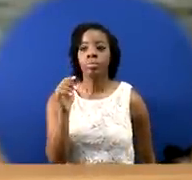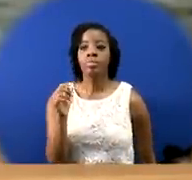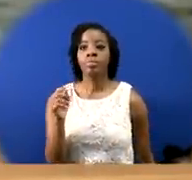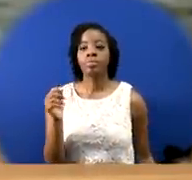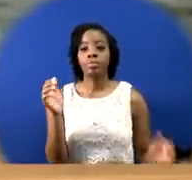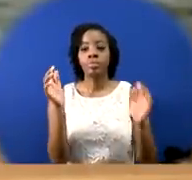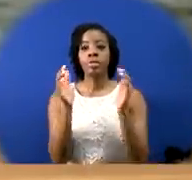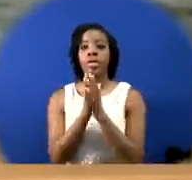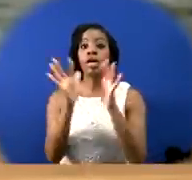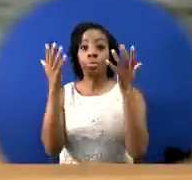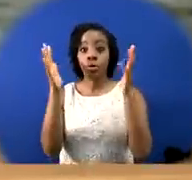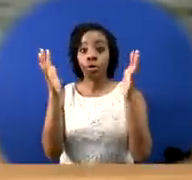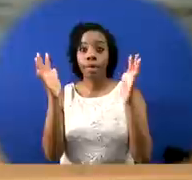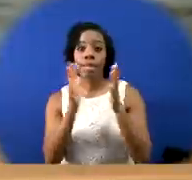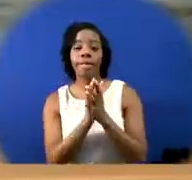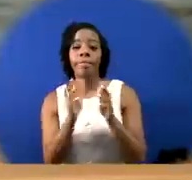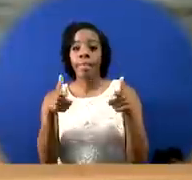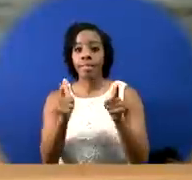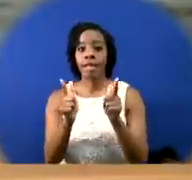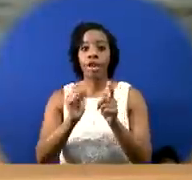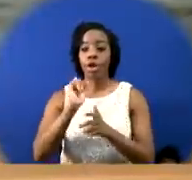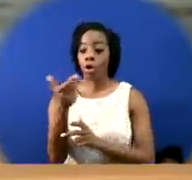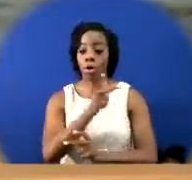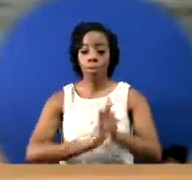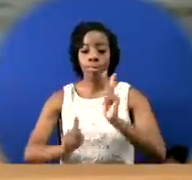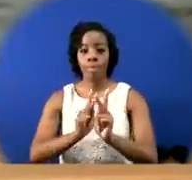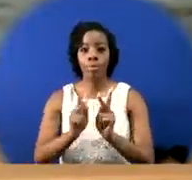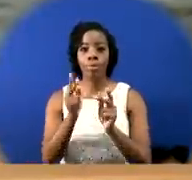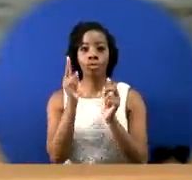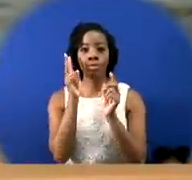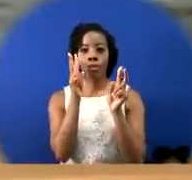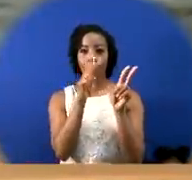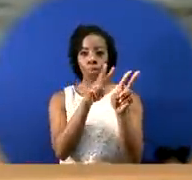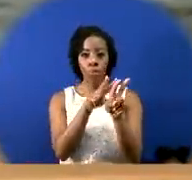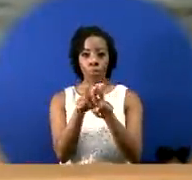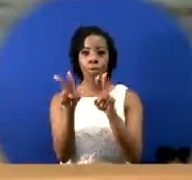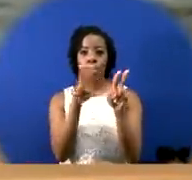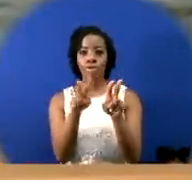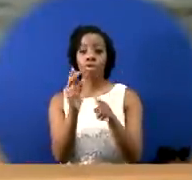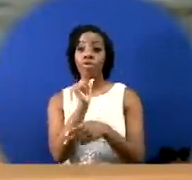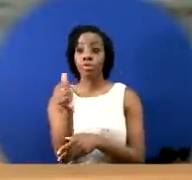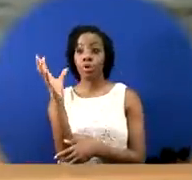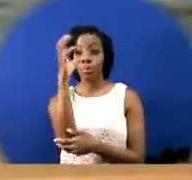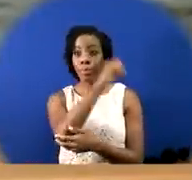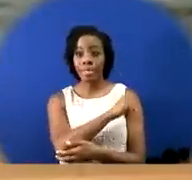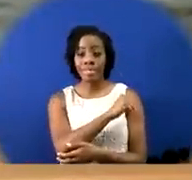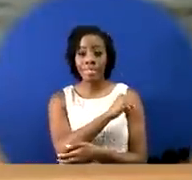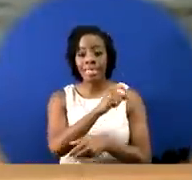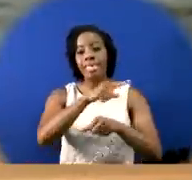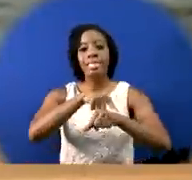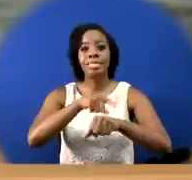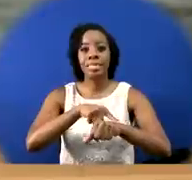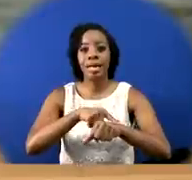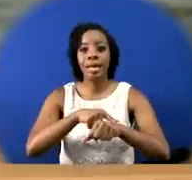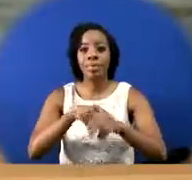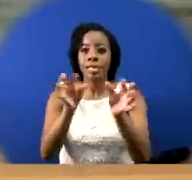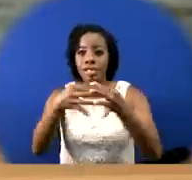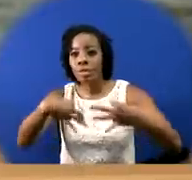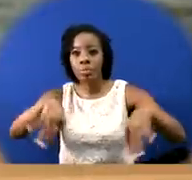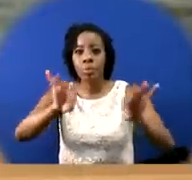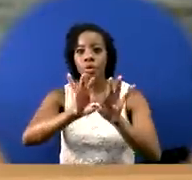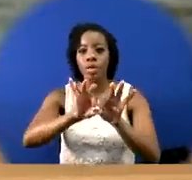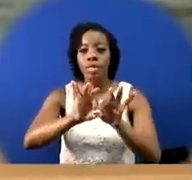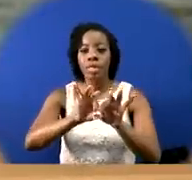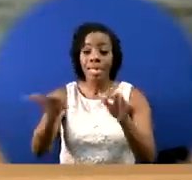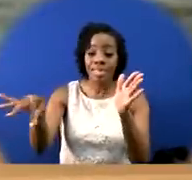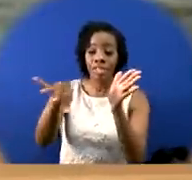Palm Sunday, to let everybody put their eyes on him. Don't miss it. This moment is providentially chosen so